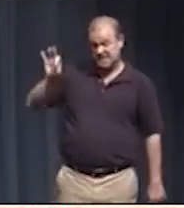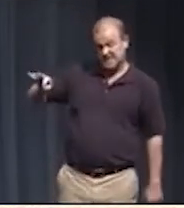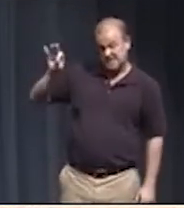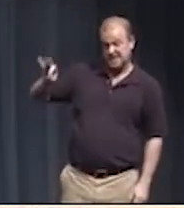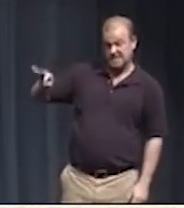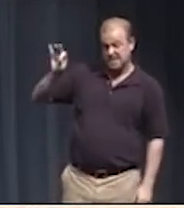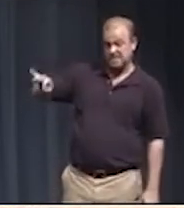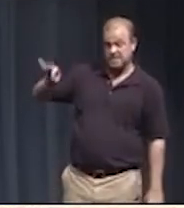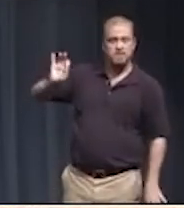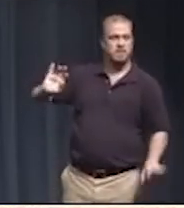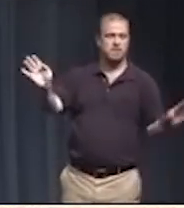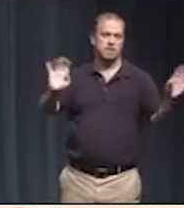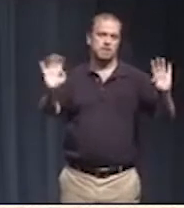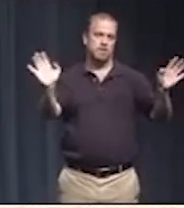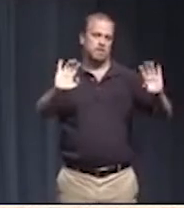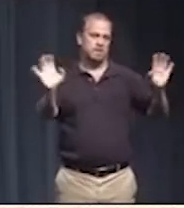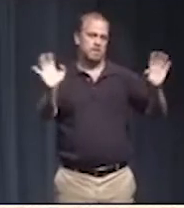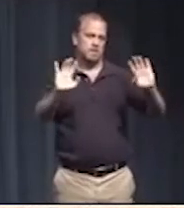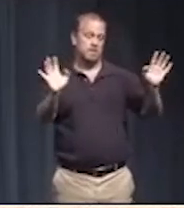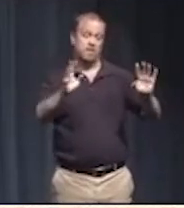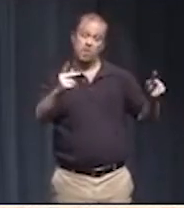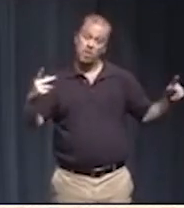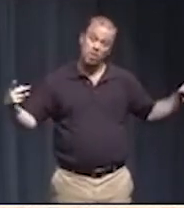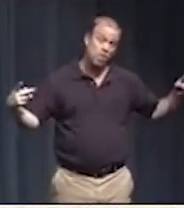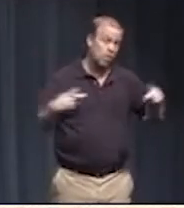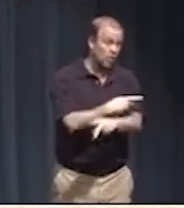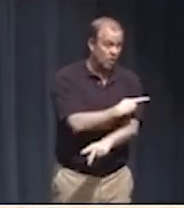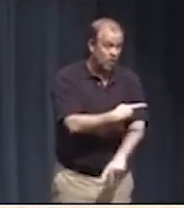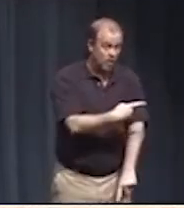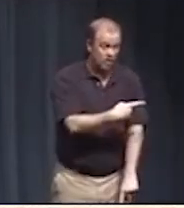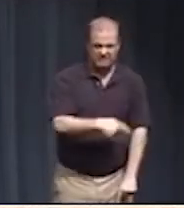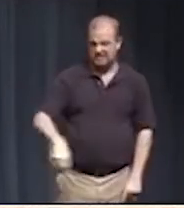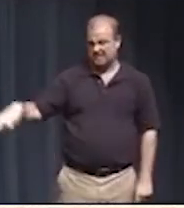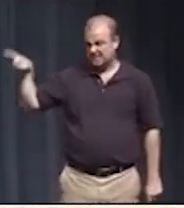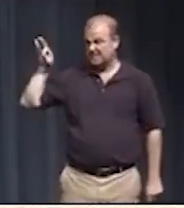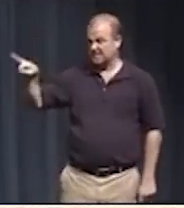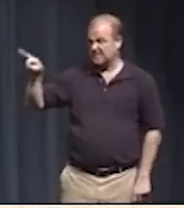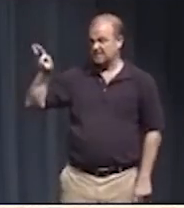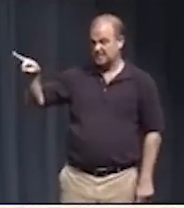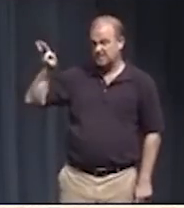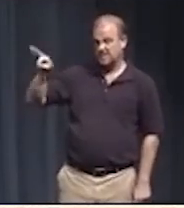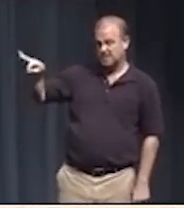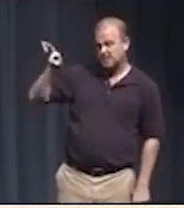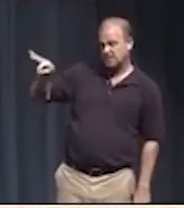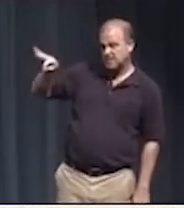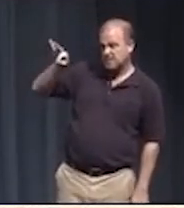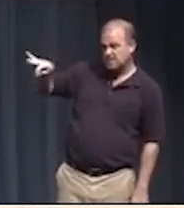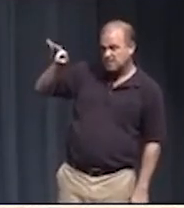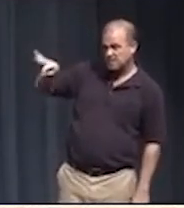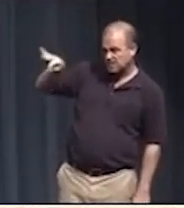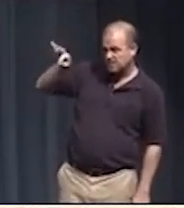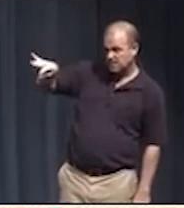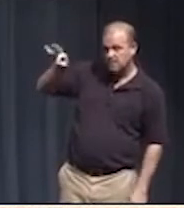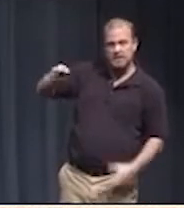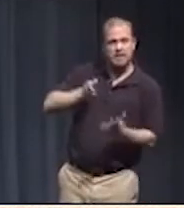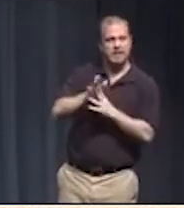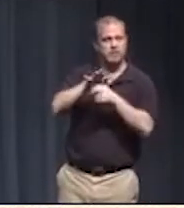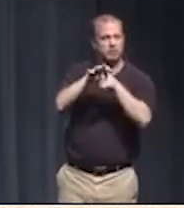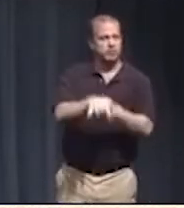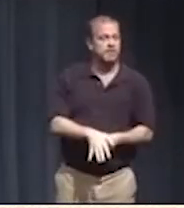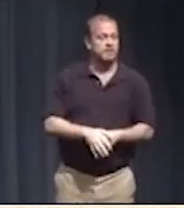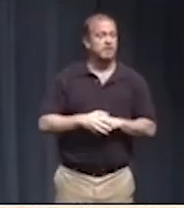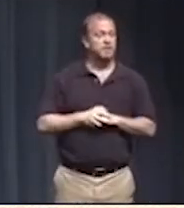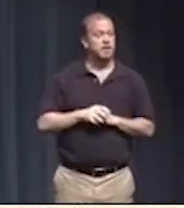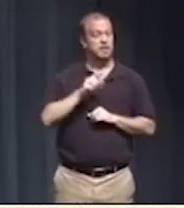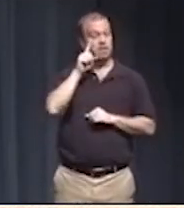The absolute worst thing you can do to a guy is start lecturing him in a stressful situation, because